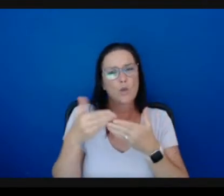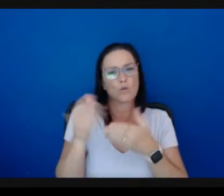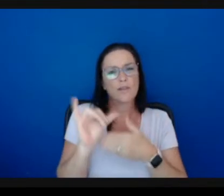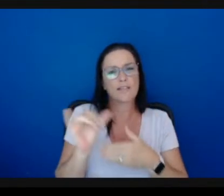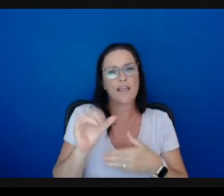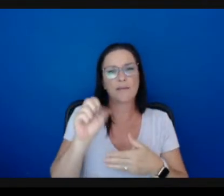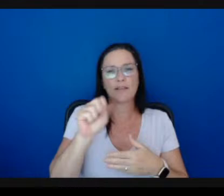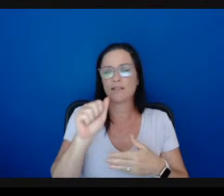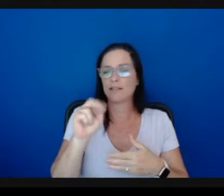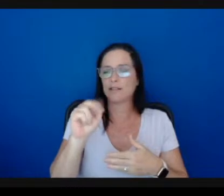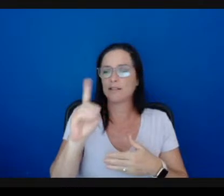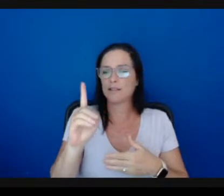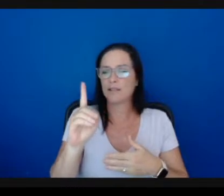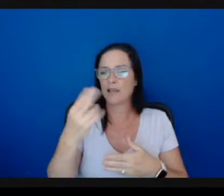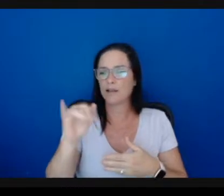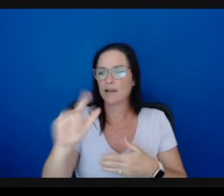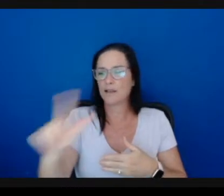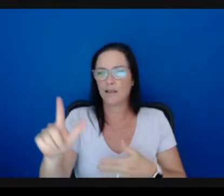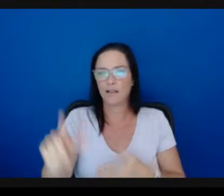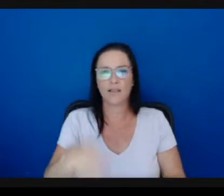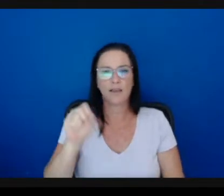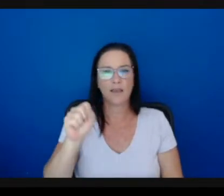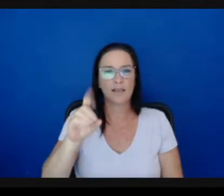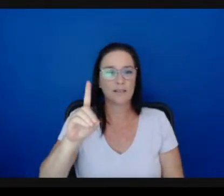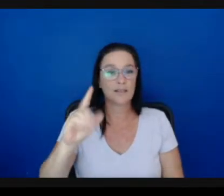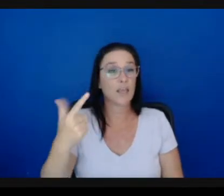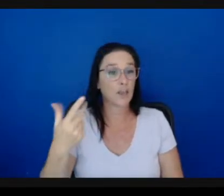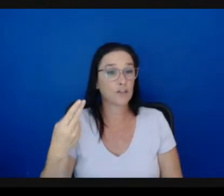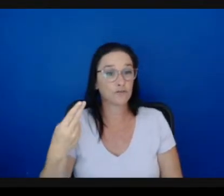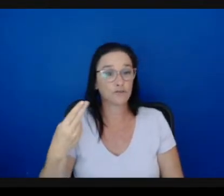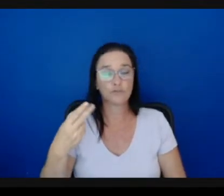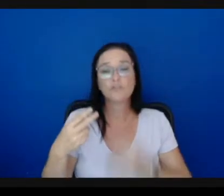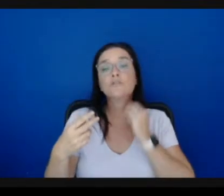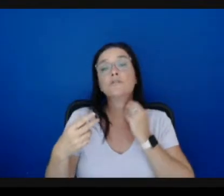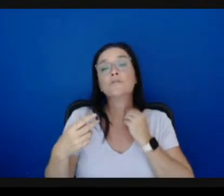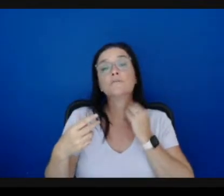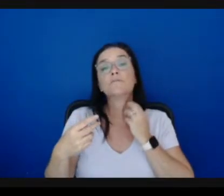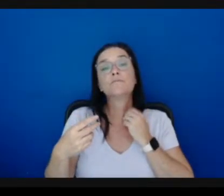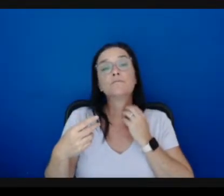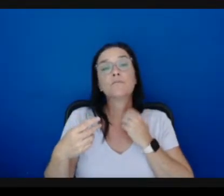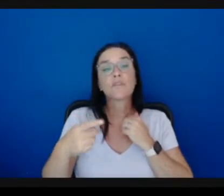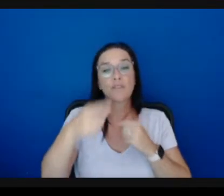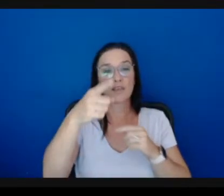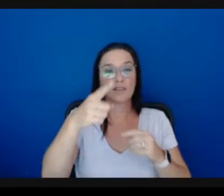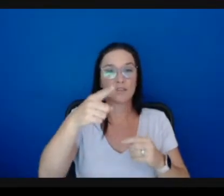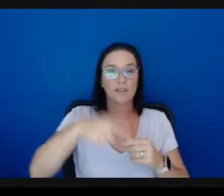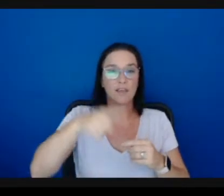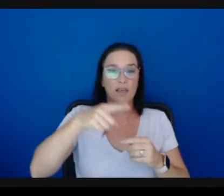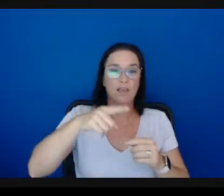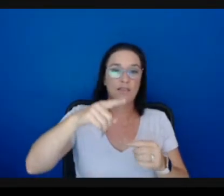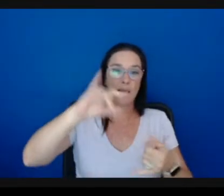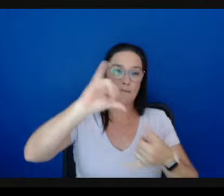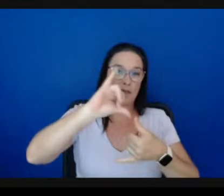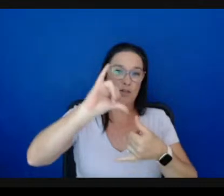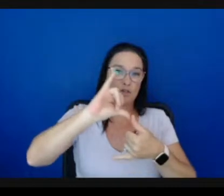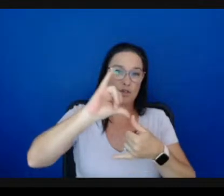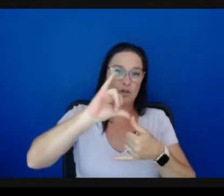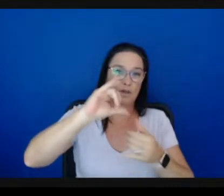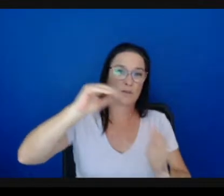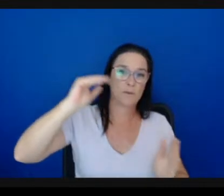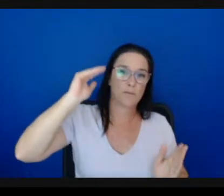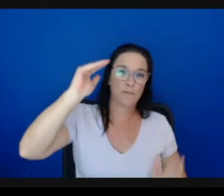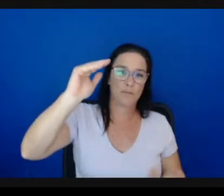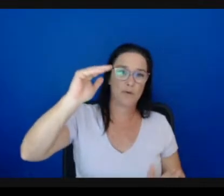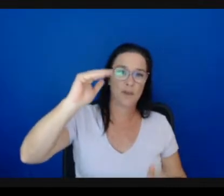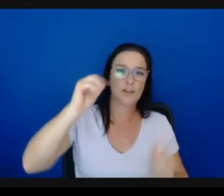It's just squished down, it's compressed, because the scale over here is much larger. And we're capturing this big motion of